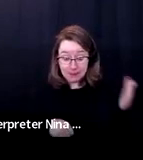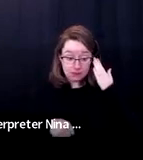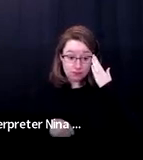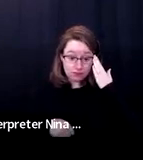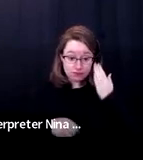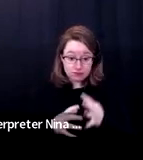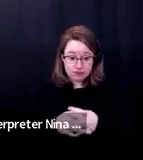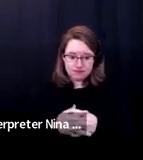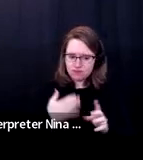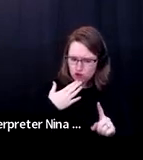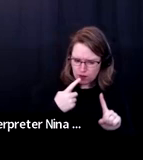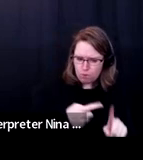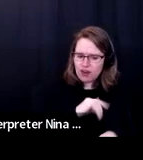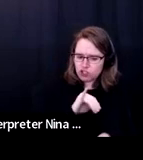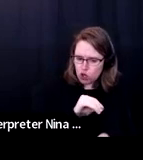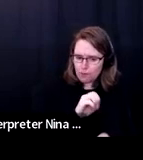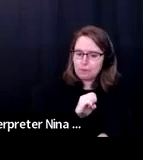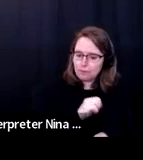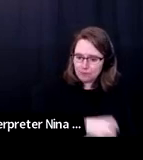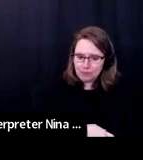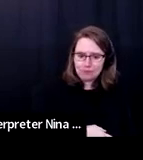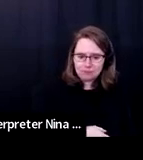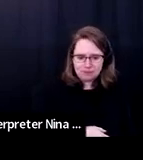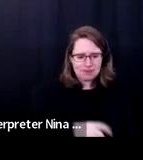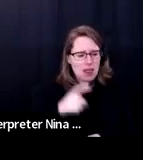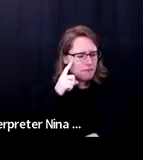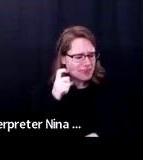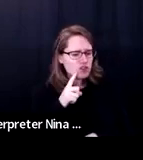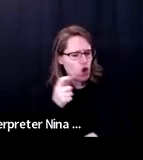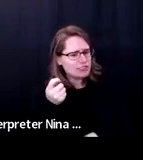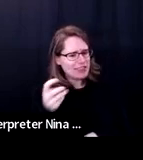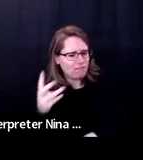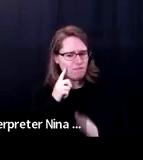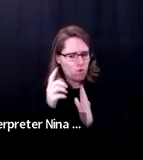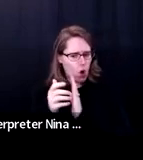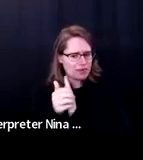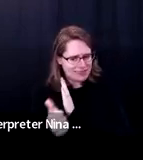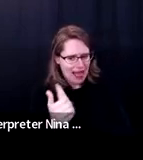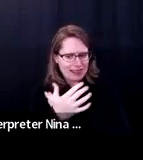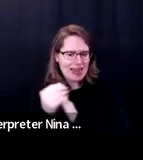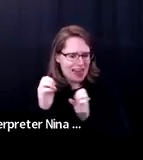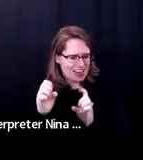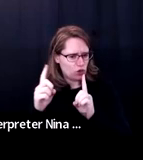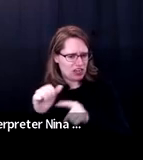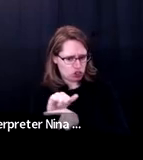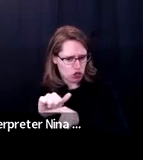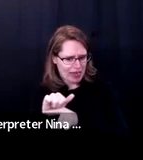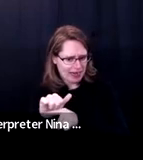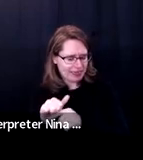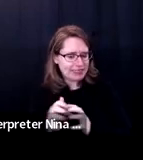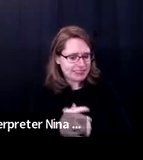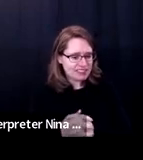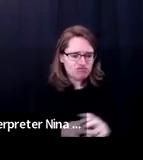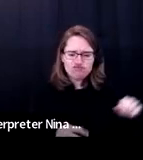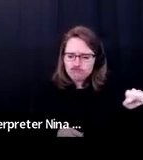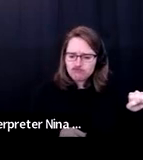That's a good point, Phil. Because there's several of them for talent and education training. Yeah,